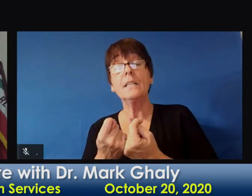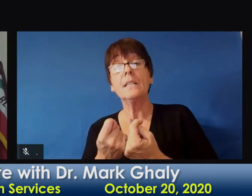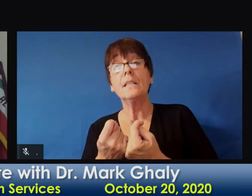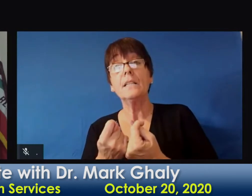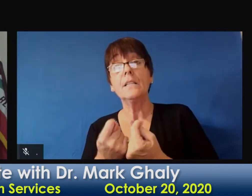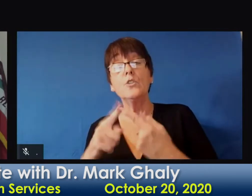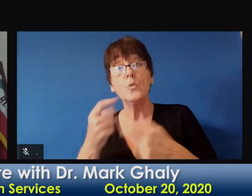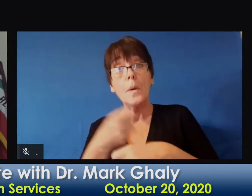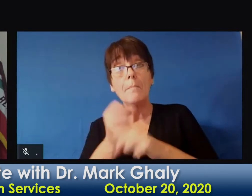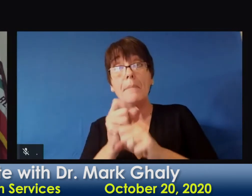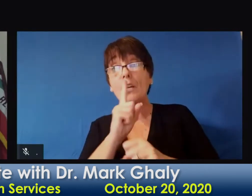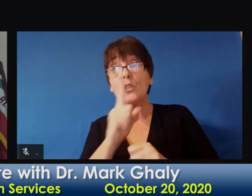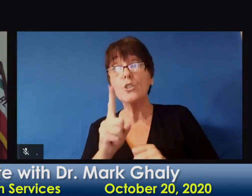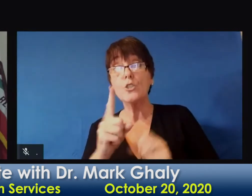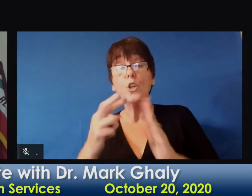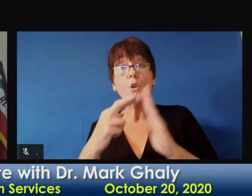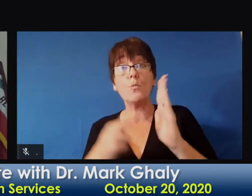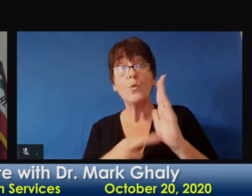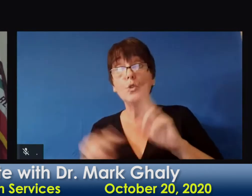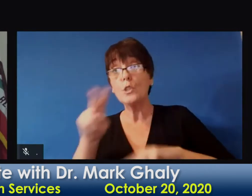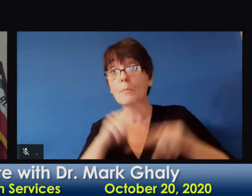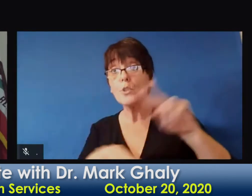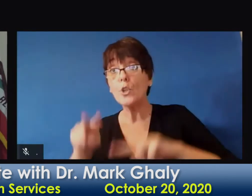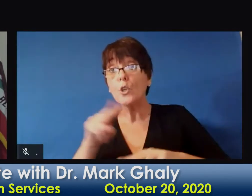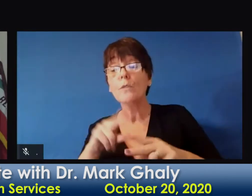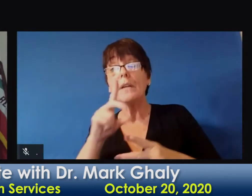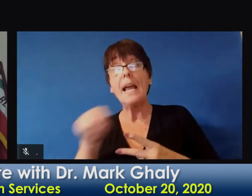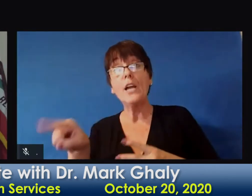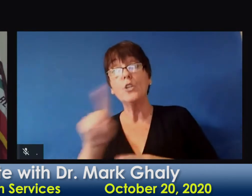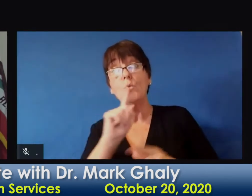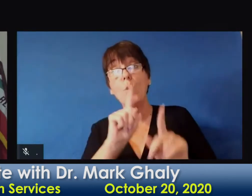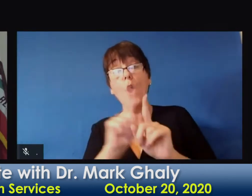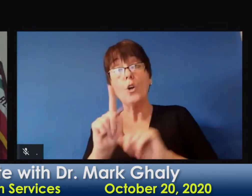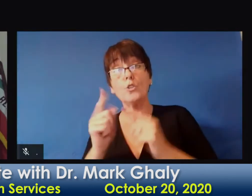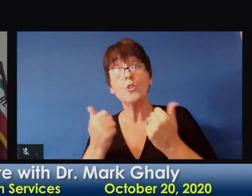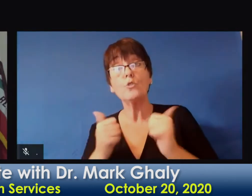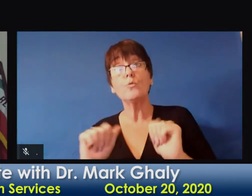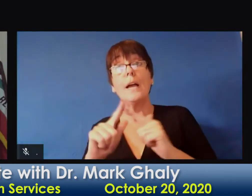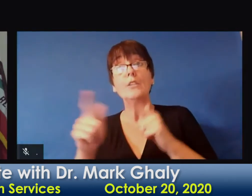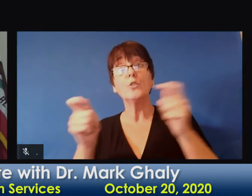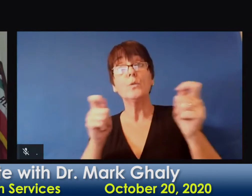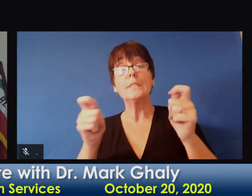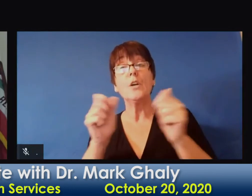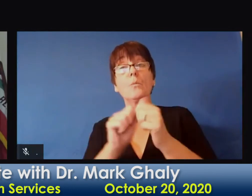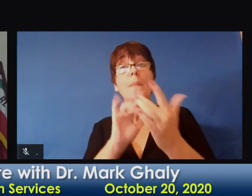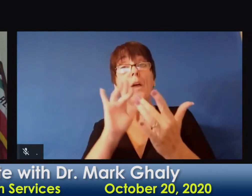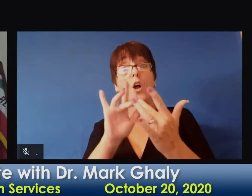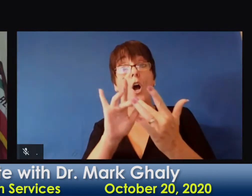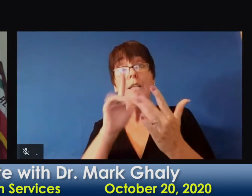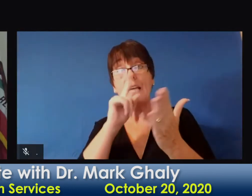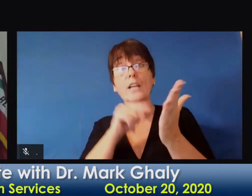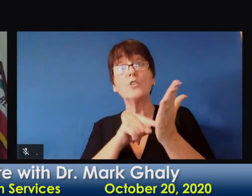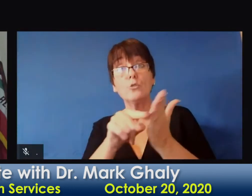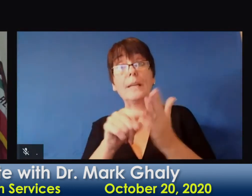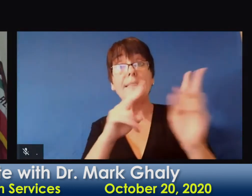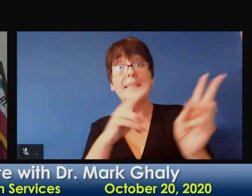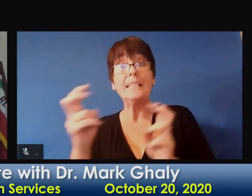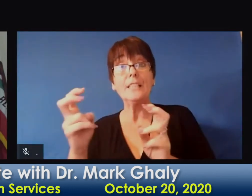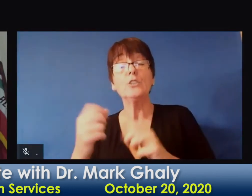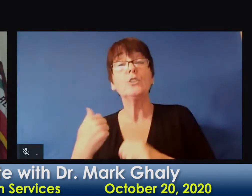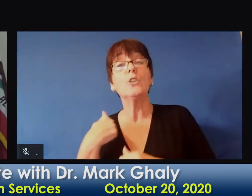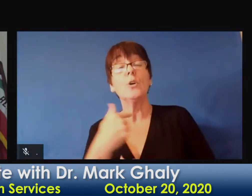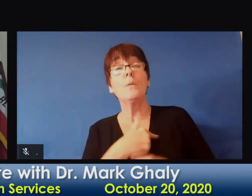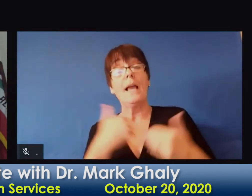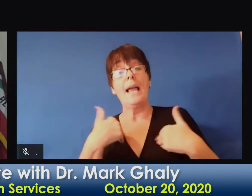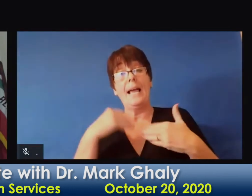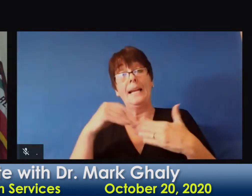to make sure the rules are observed? And will you also try to deal with the contact tracing issues we've had, particularly in